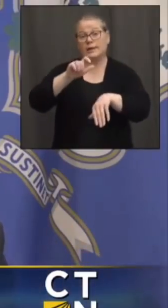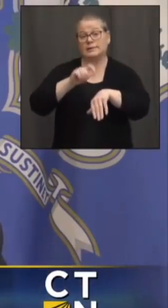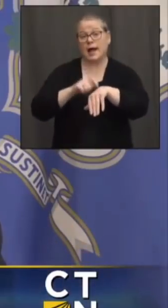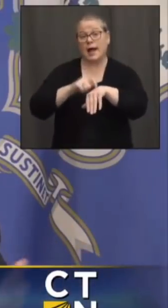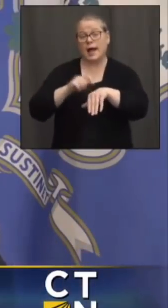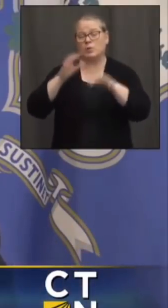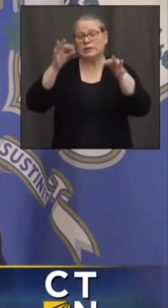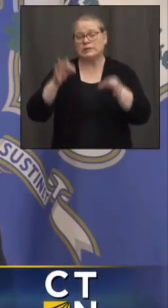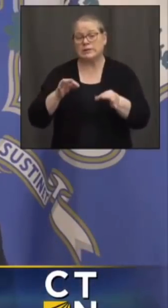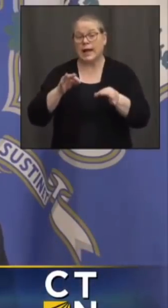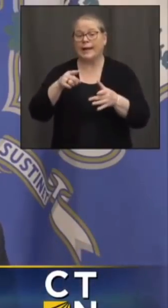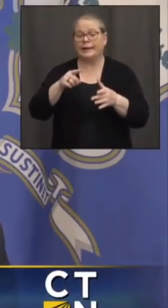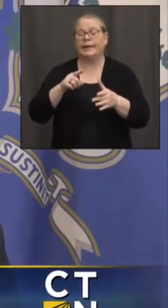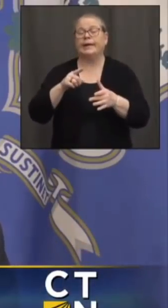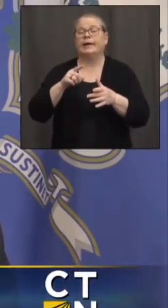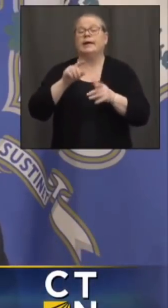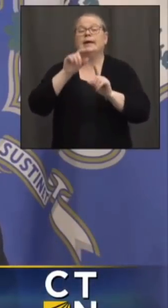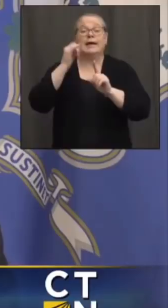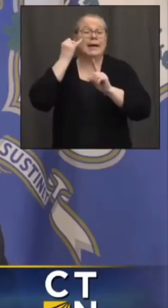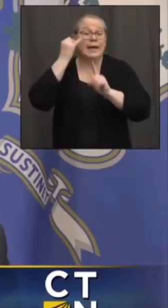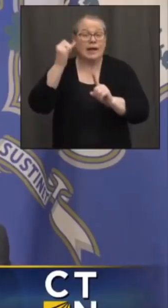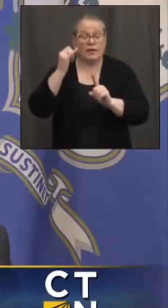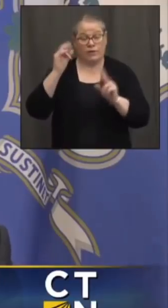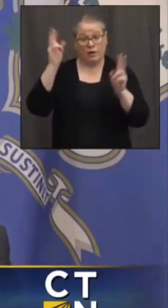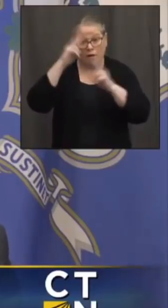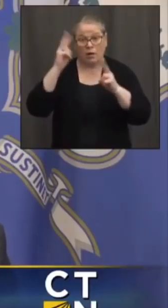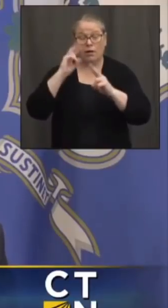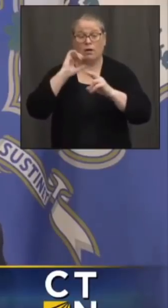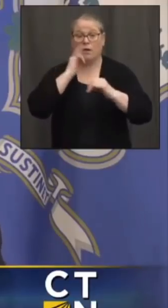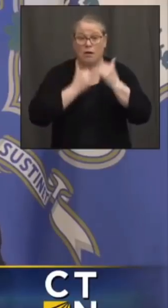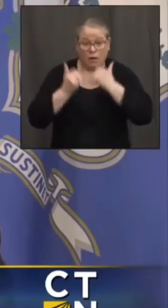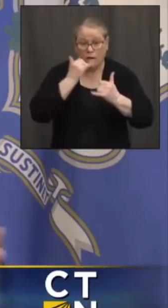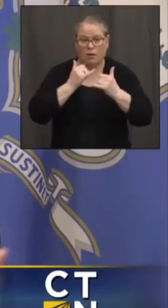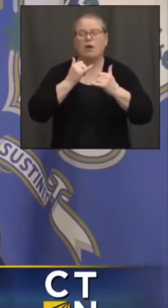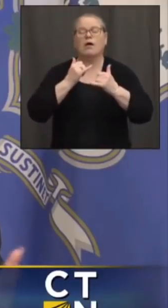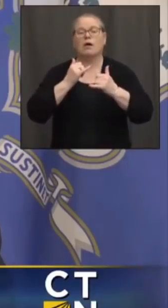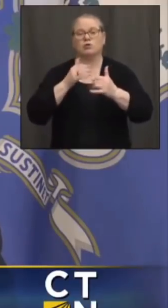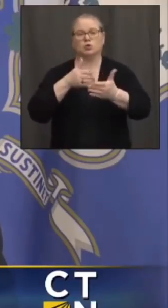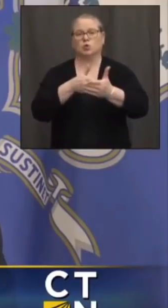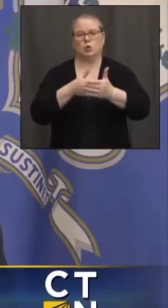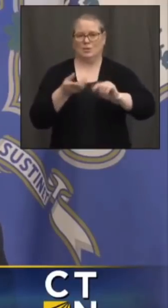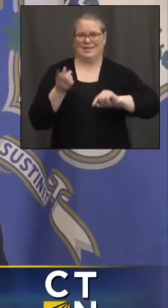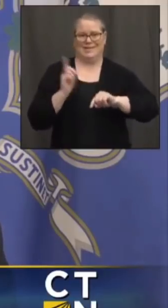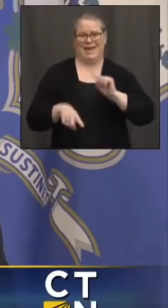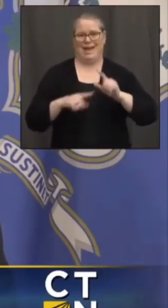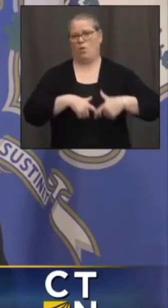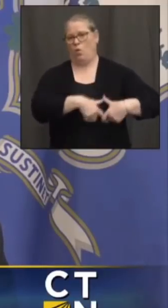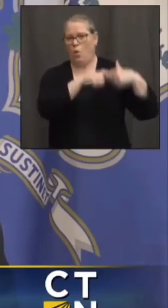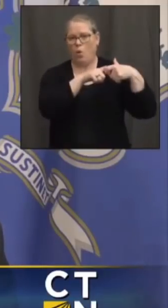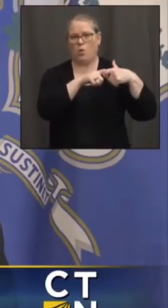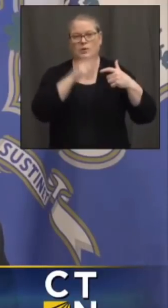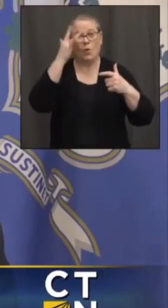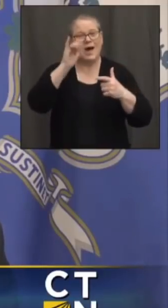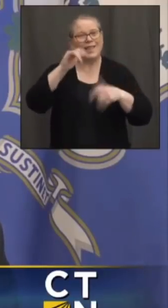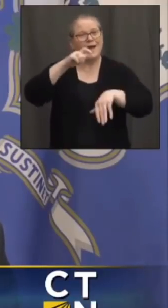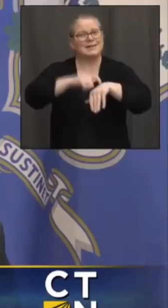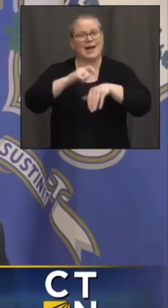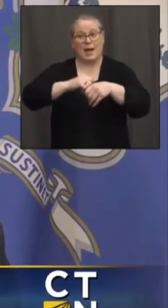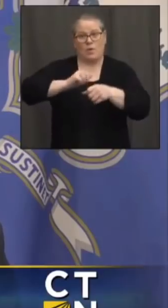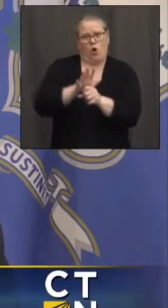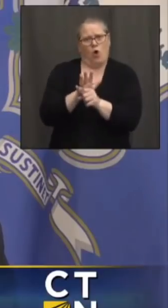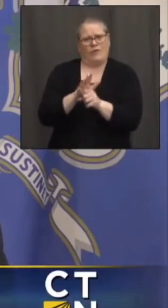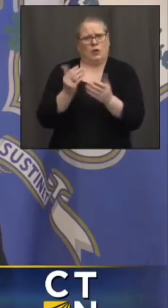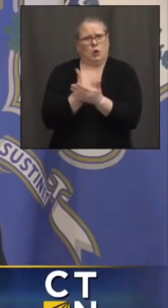lawsuits because we thought there was too much changing, too much uncertainty in terms of what was going on with COVID back during the